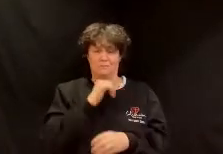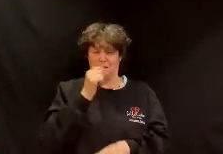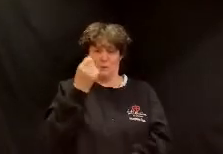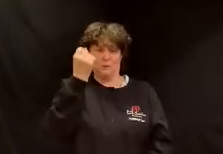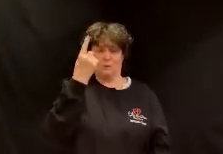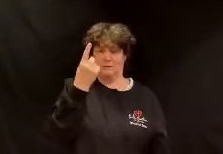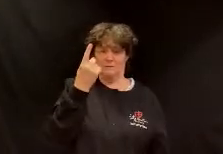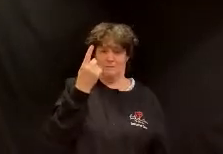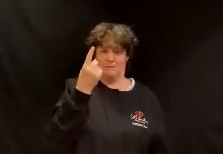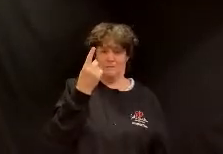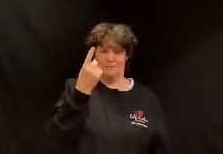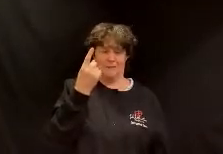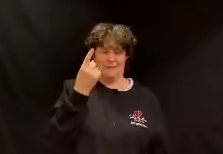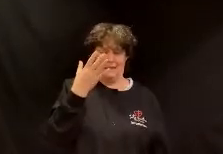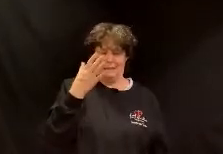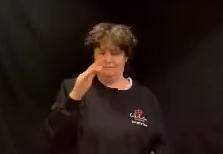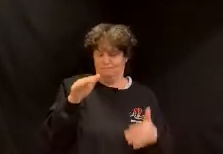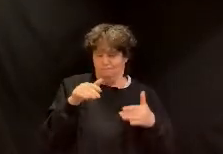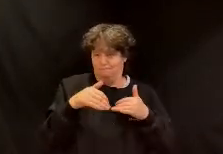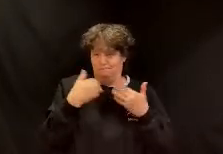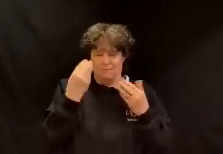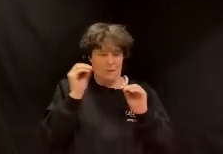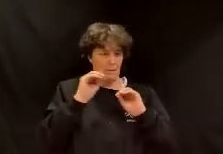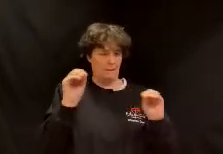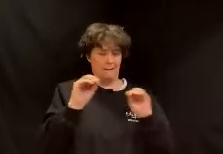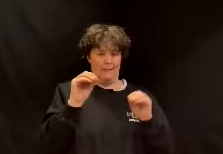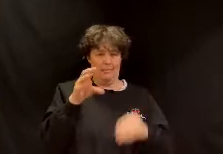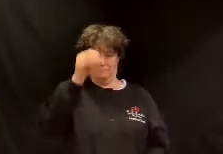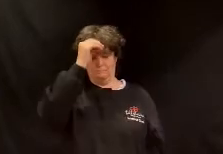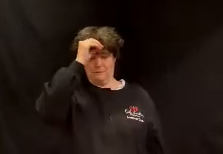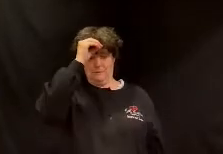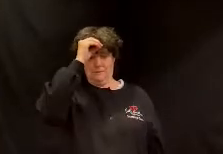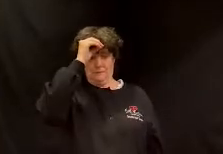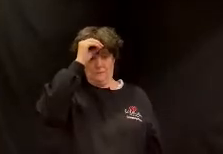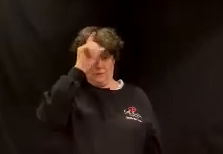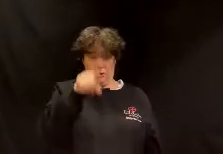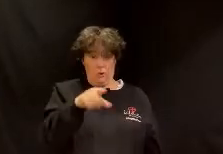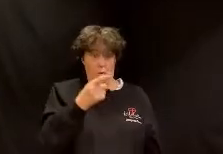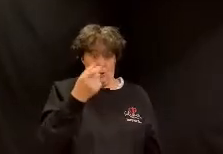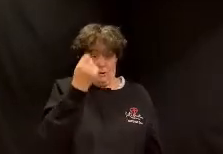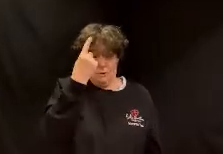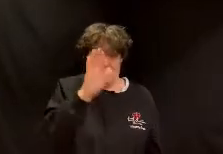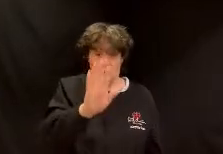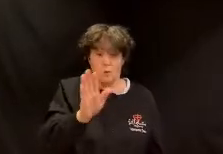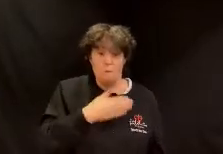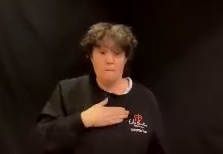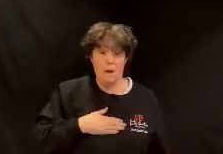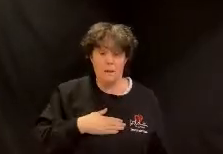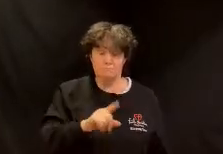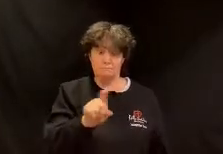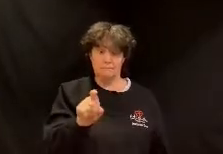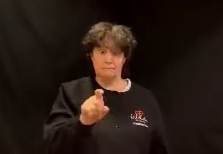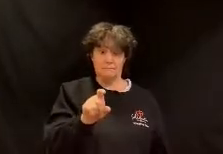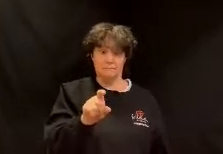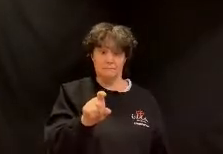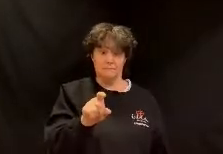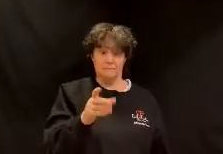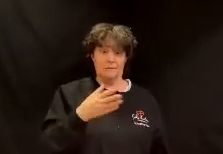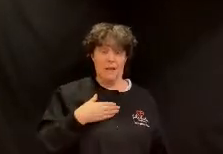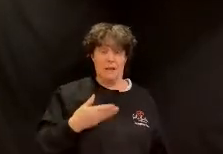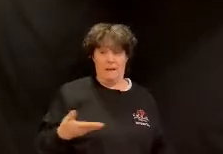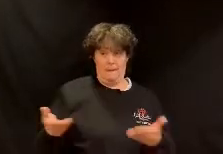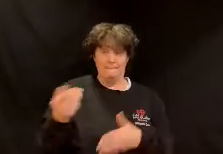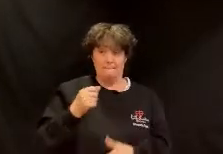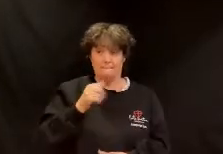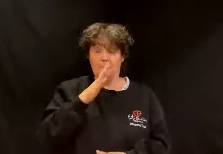it. Doesn't make any sense to me. Your body. Do you understand your body? I mean, we was with mom. I had to take mom to the doctor today